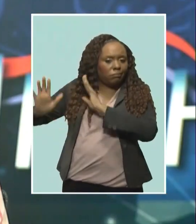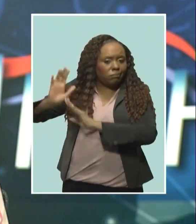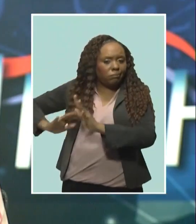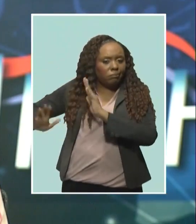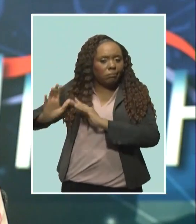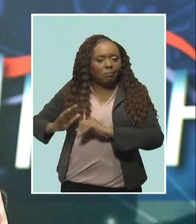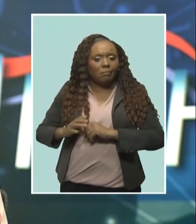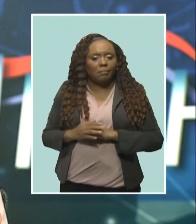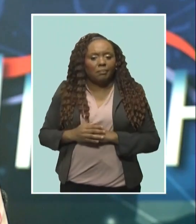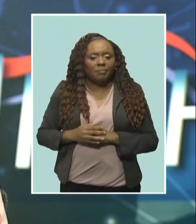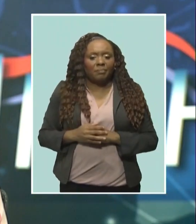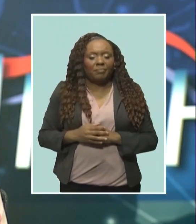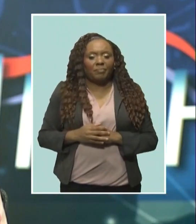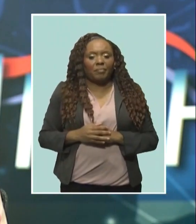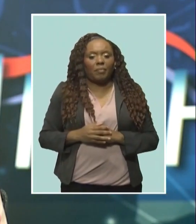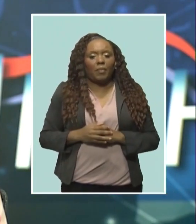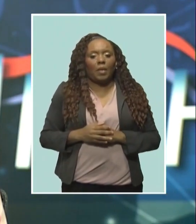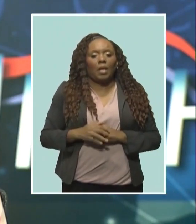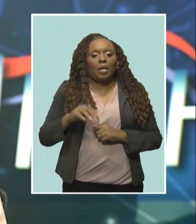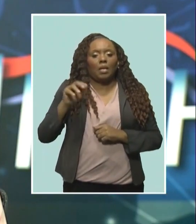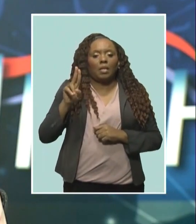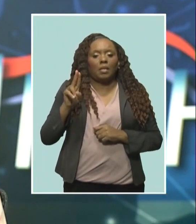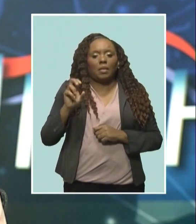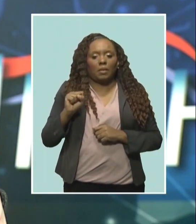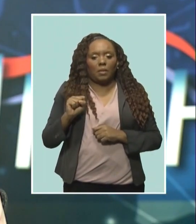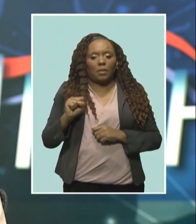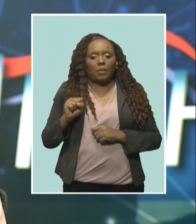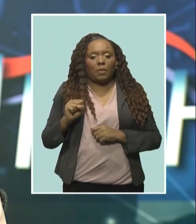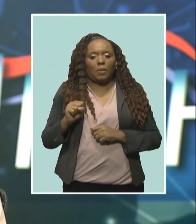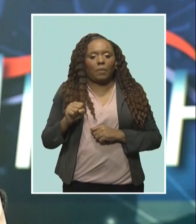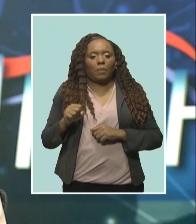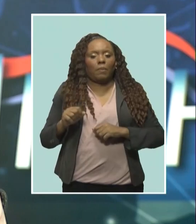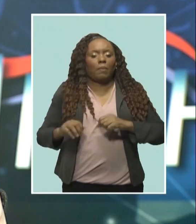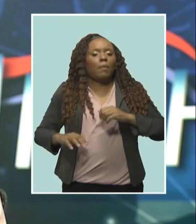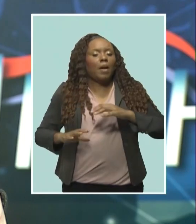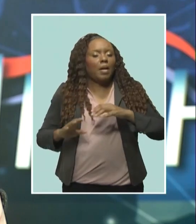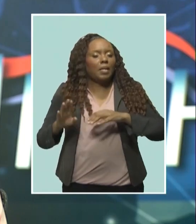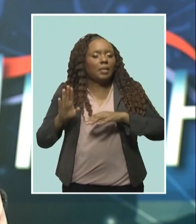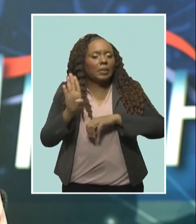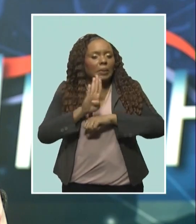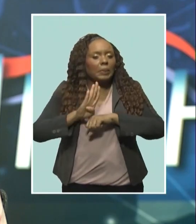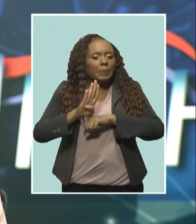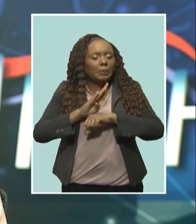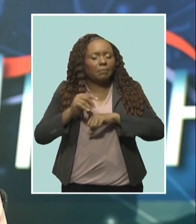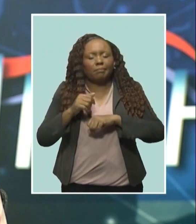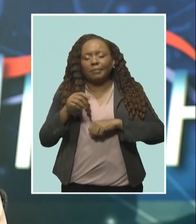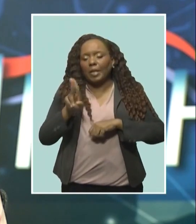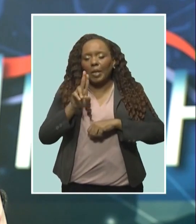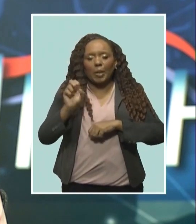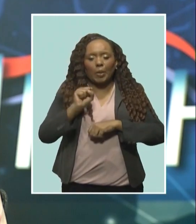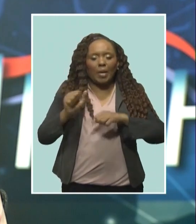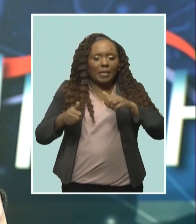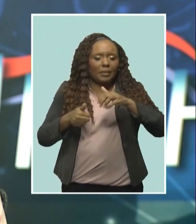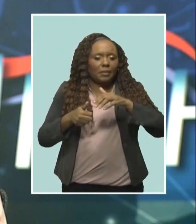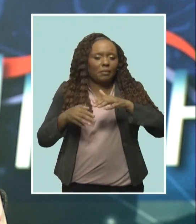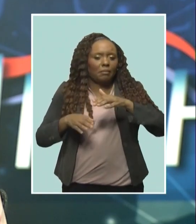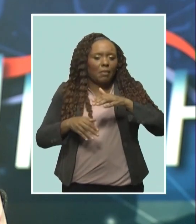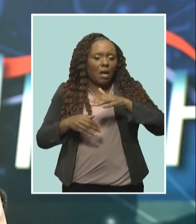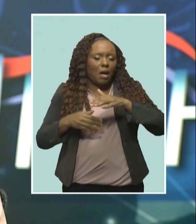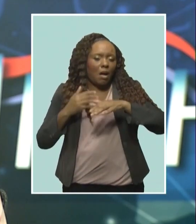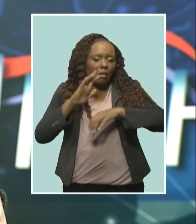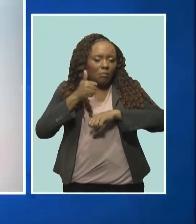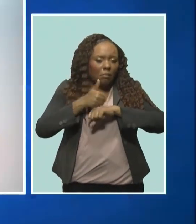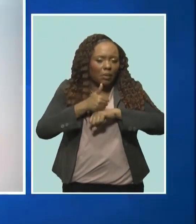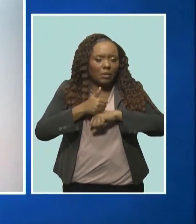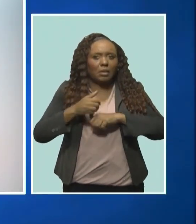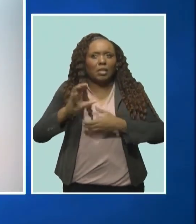A U.S.-based charity founded by a Barbadian has expanded its reach in the Caribbean. St. Lucia and Antigua and Barbuda are the latest